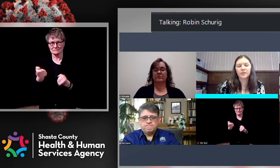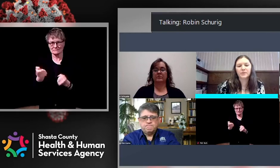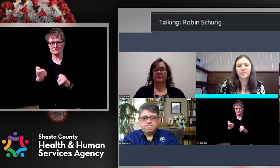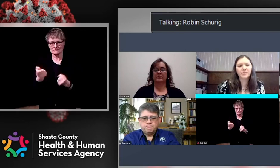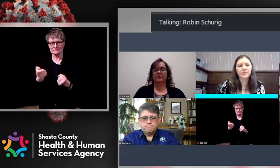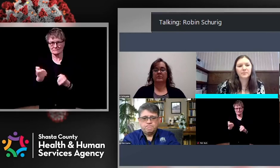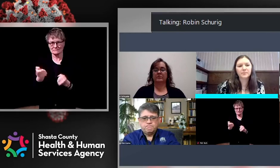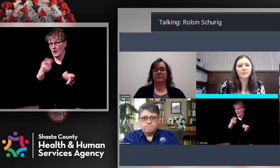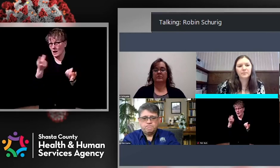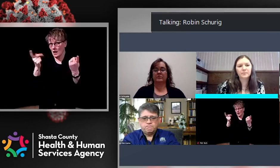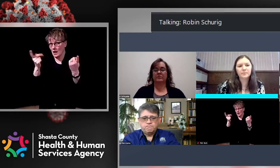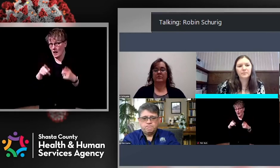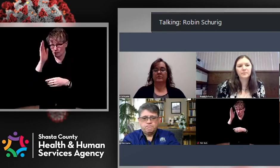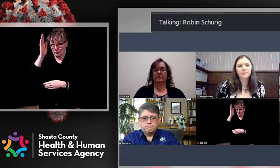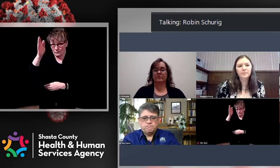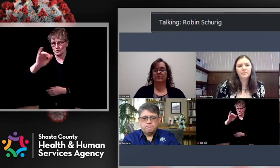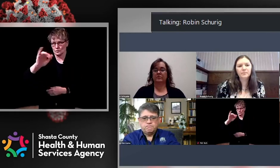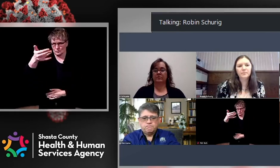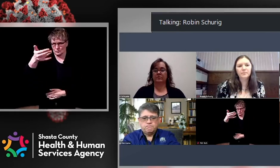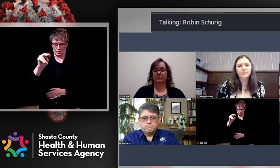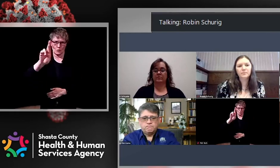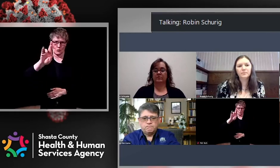January in terms of deaths.